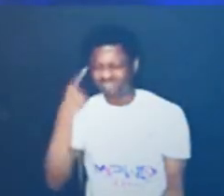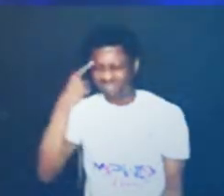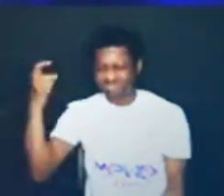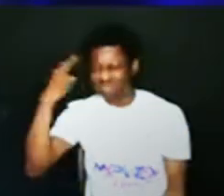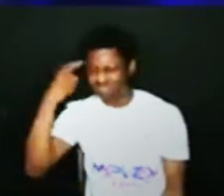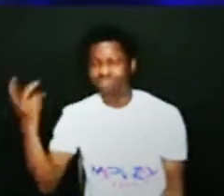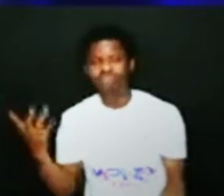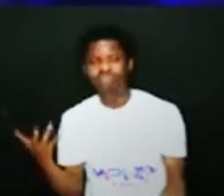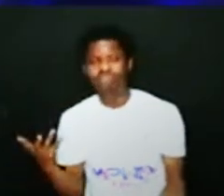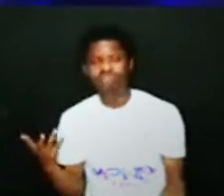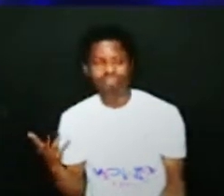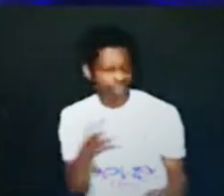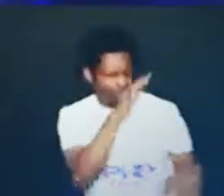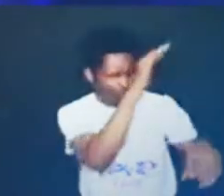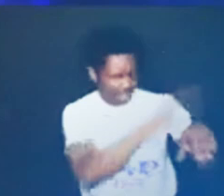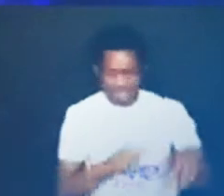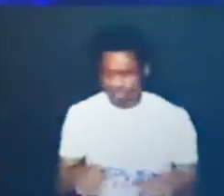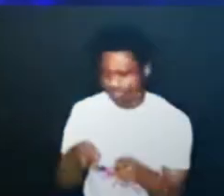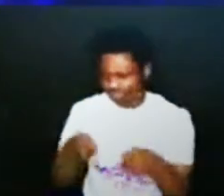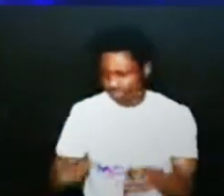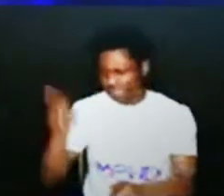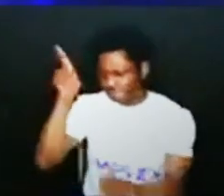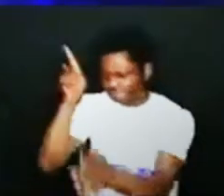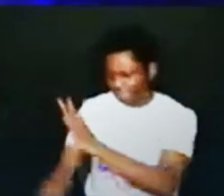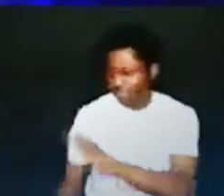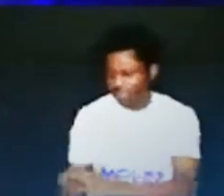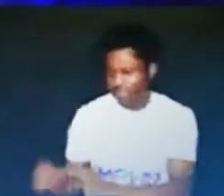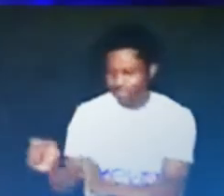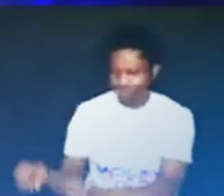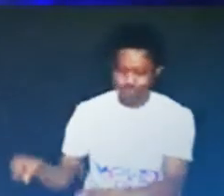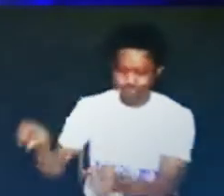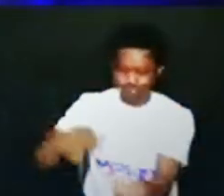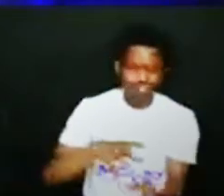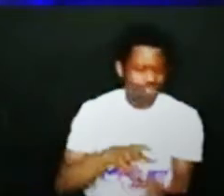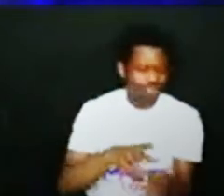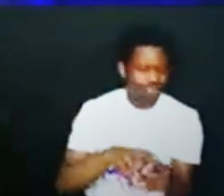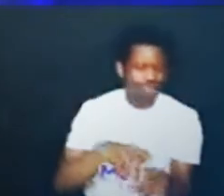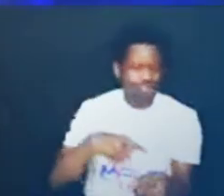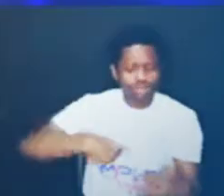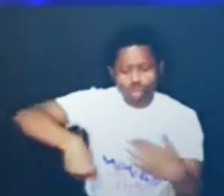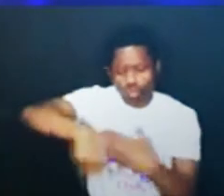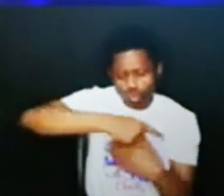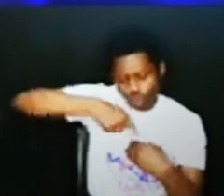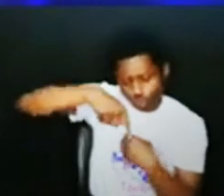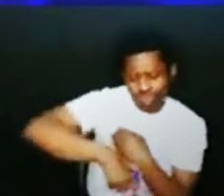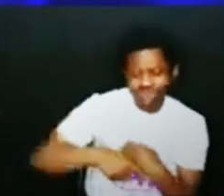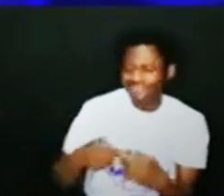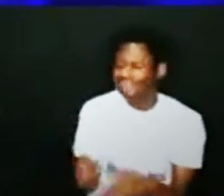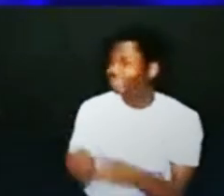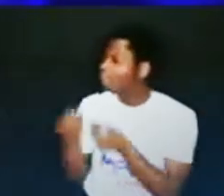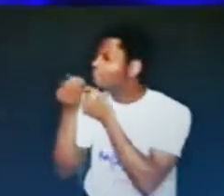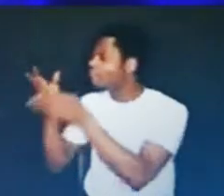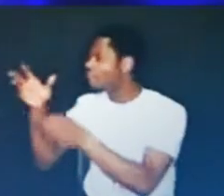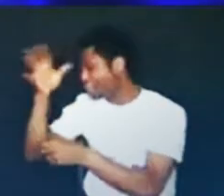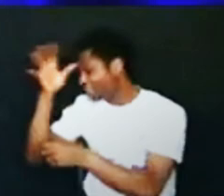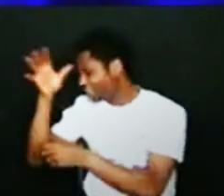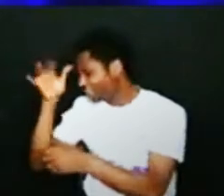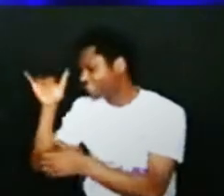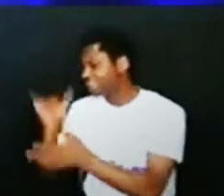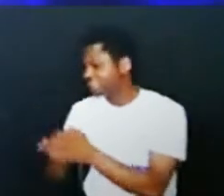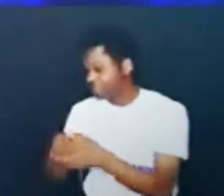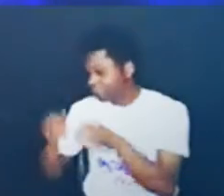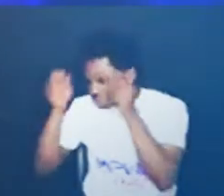Come now, let's kill him and throw him into one of these cisterns and say that a